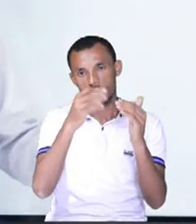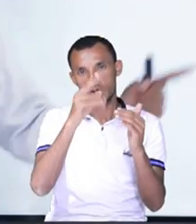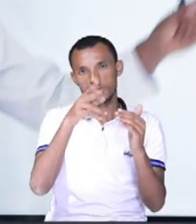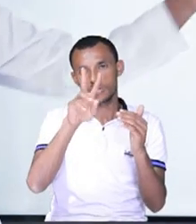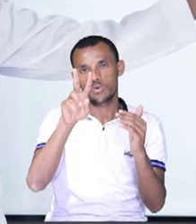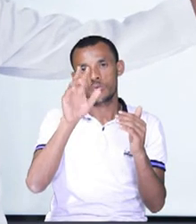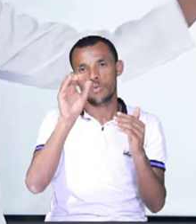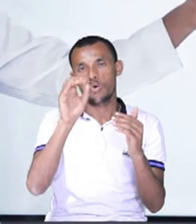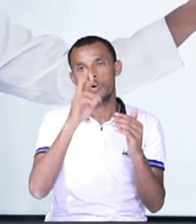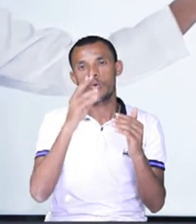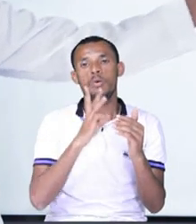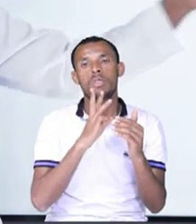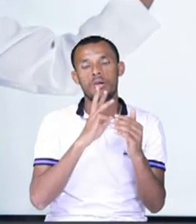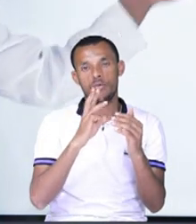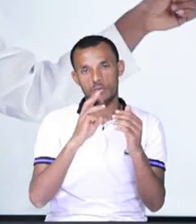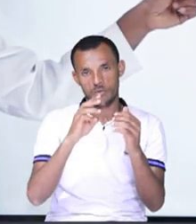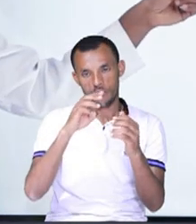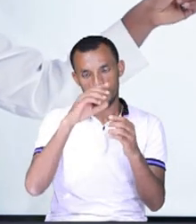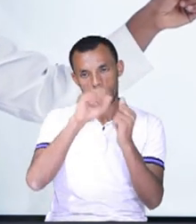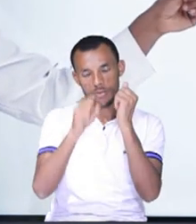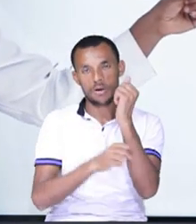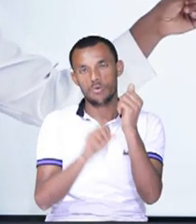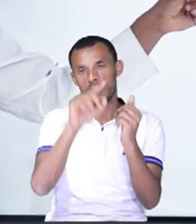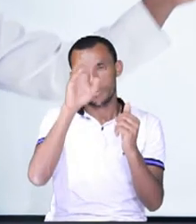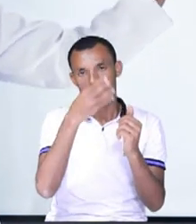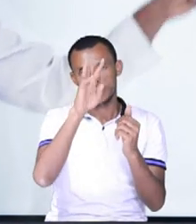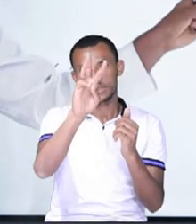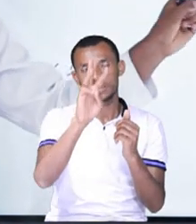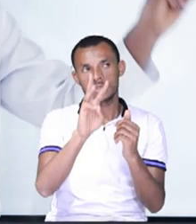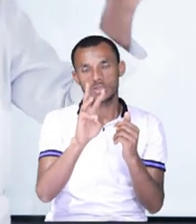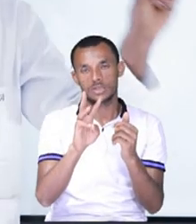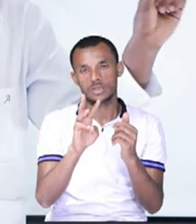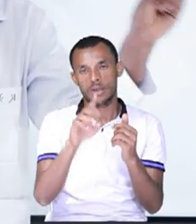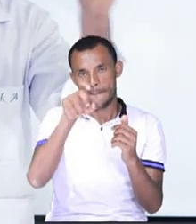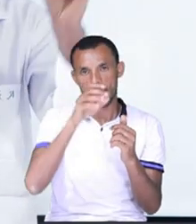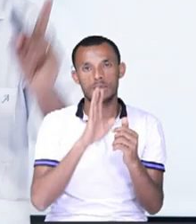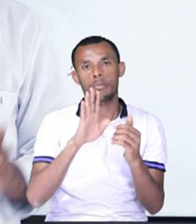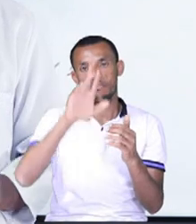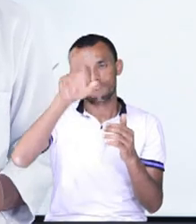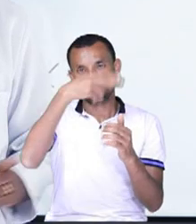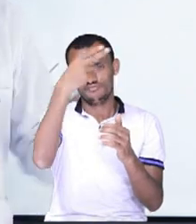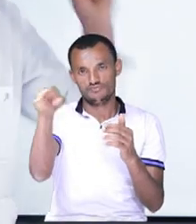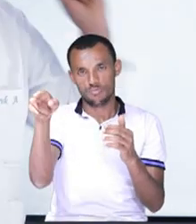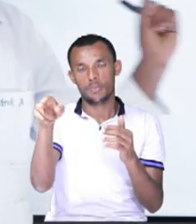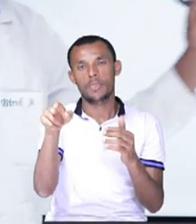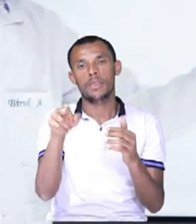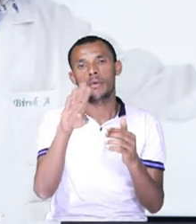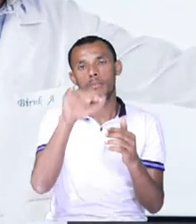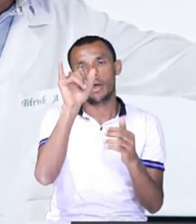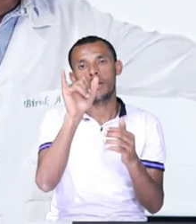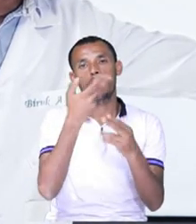this case, what is the coefficient of H2 here? 1 over 6. This 1 over 6 must be cancelled. By what?